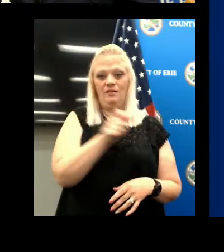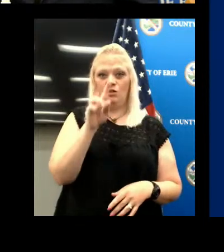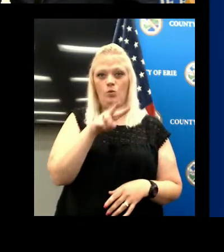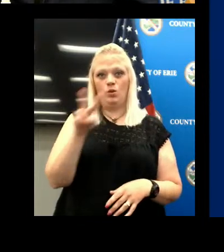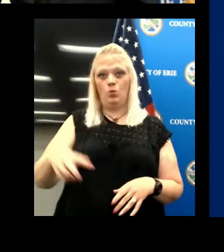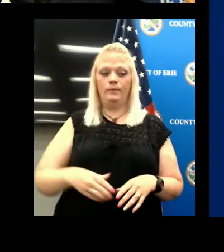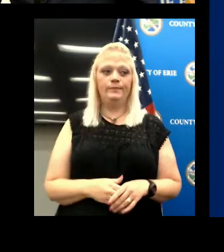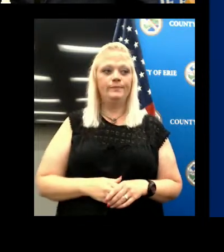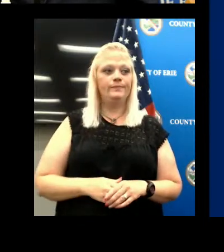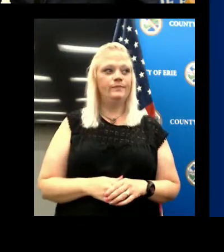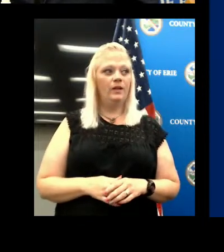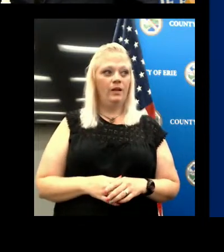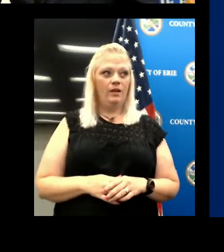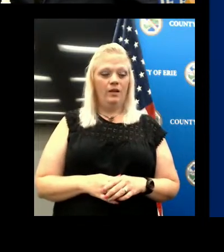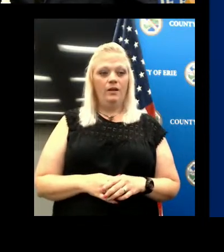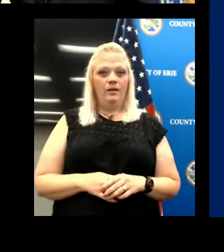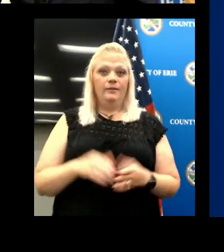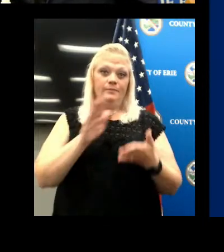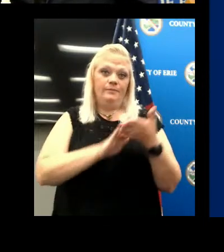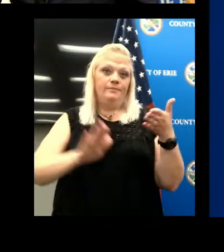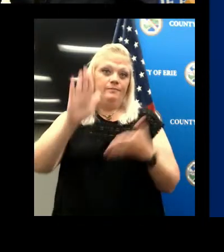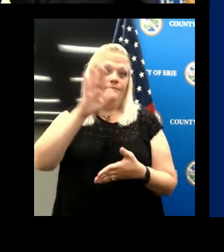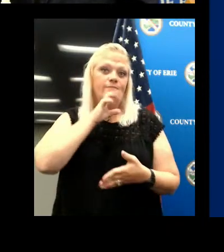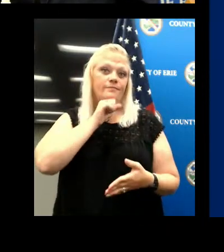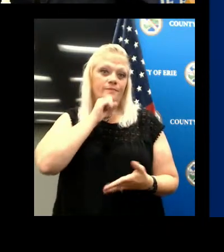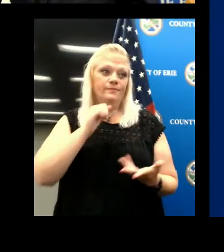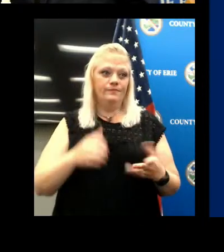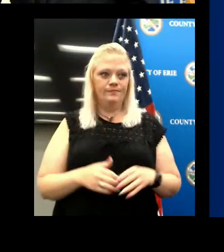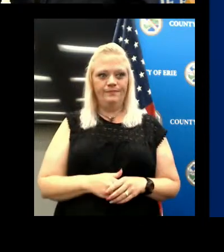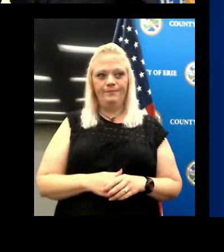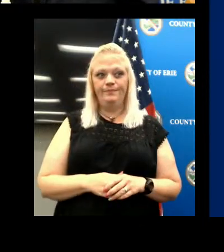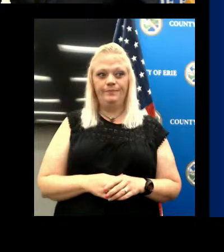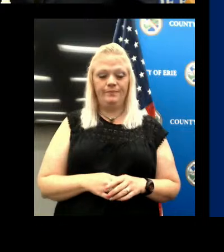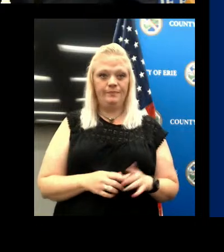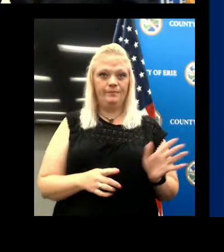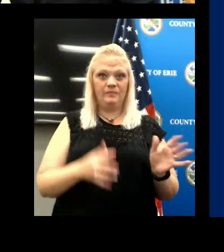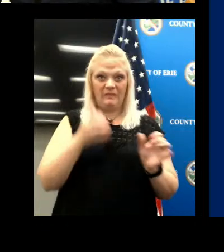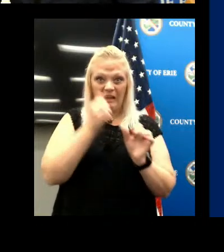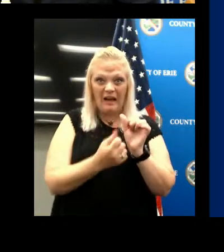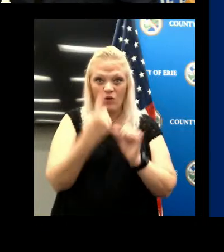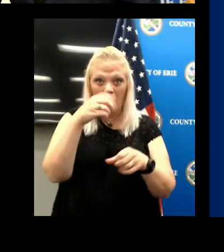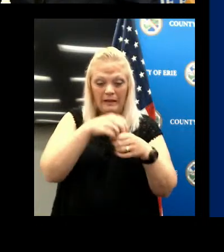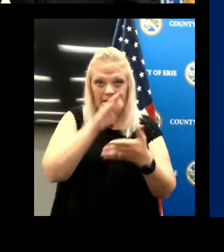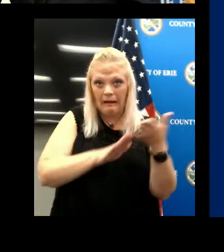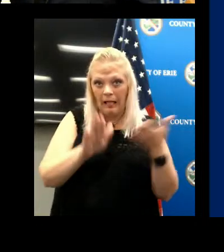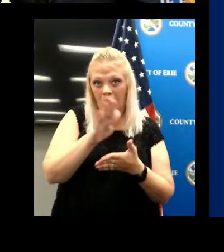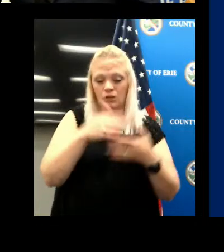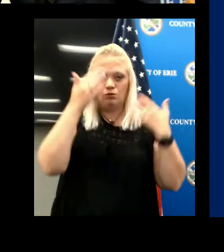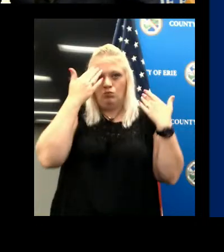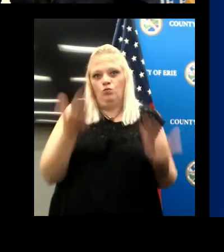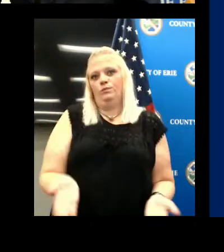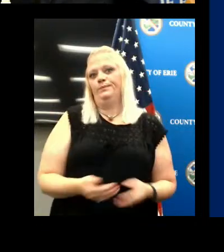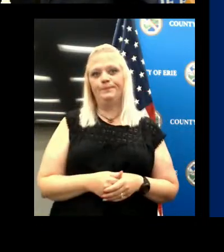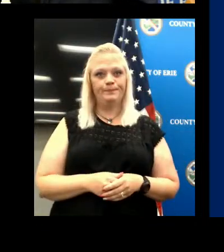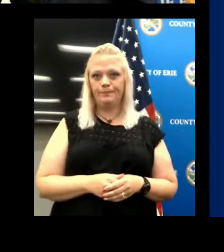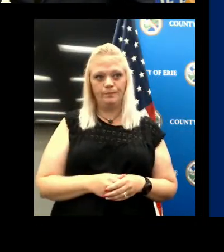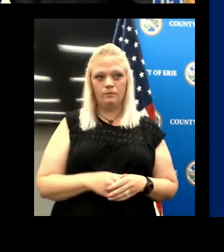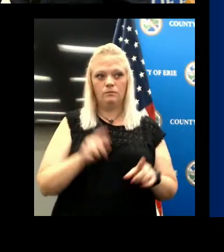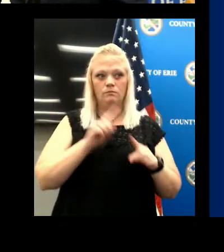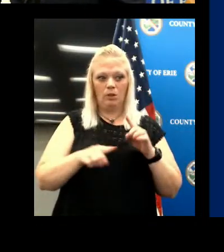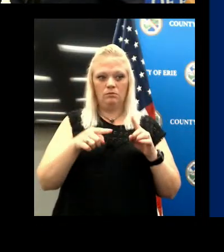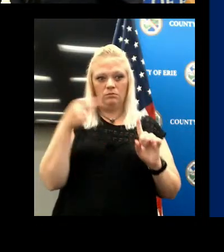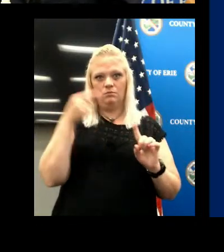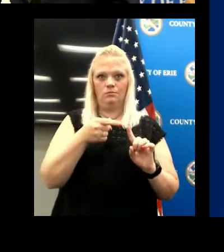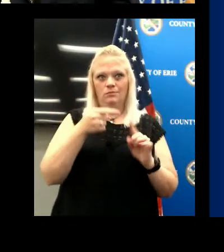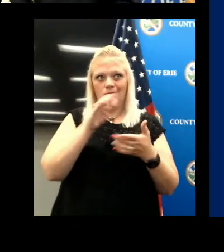22, which are college age. Is every one of those individuals in college? We don't know that for certain, but they're college